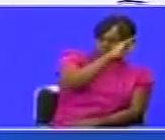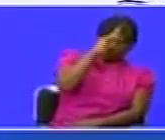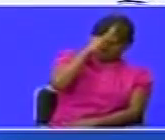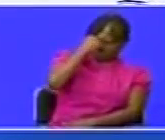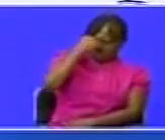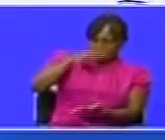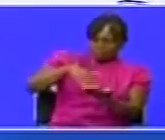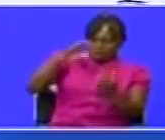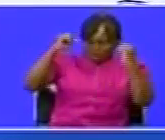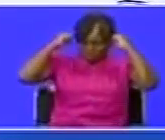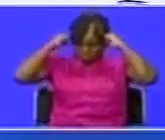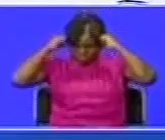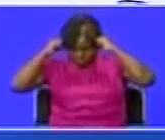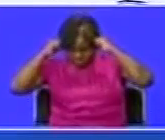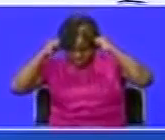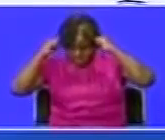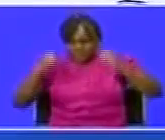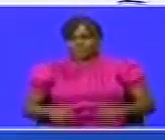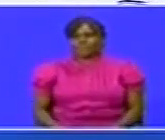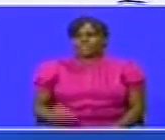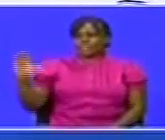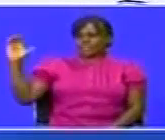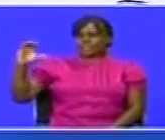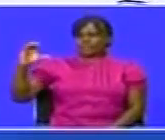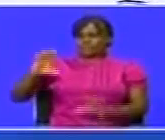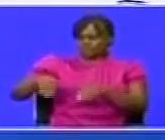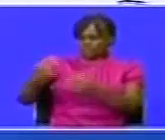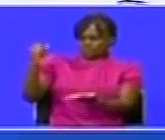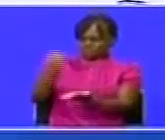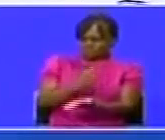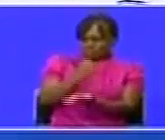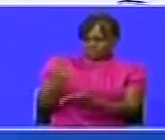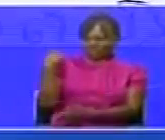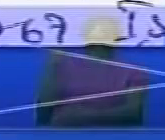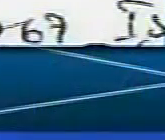for further studies. Clifford was issued the passport number